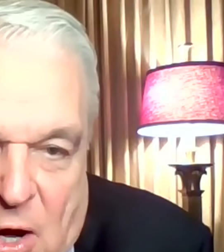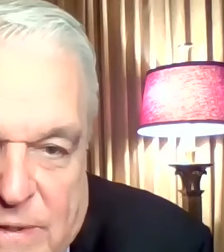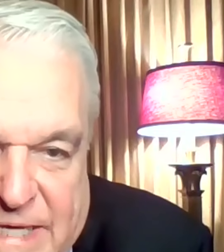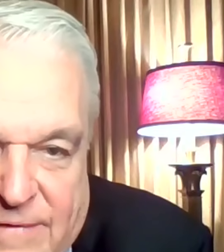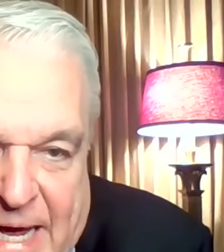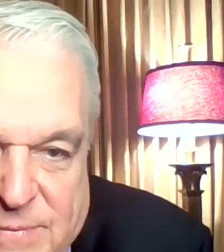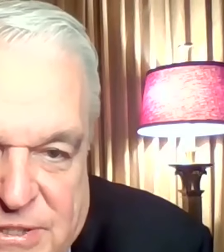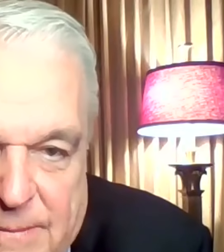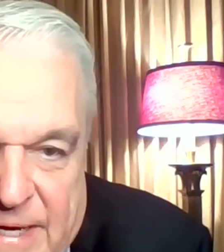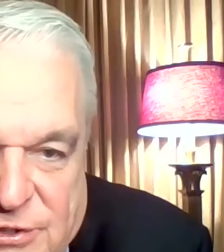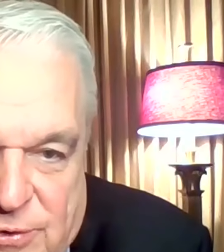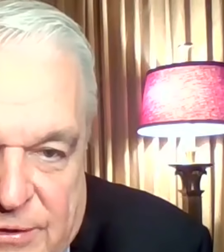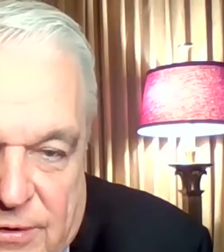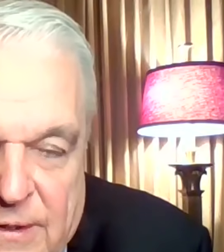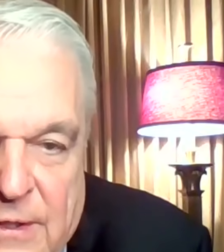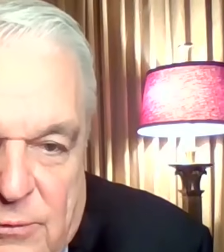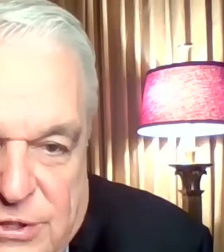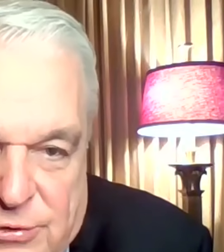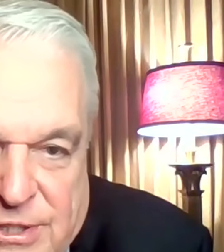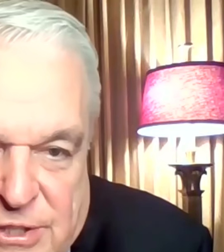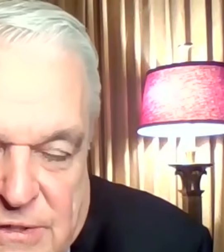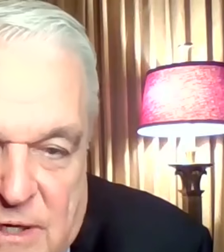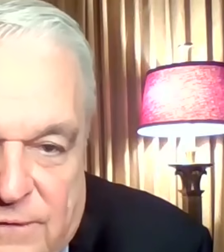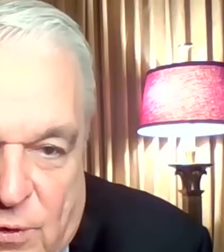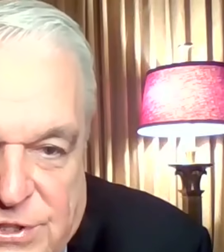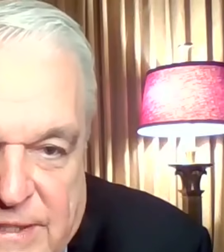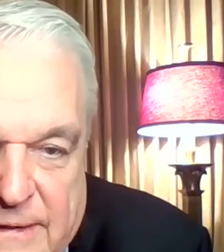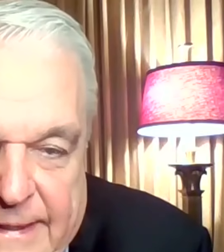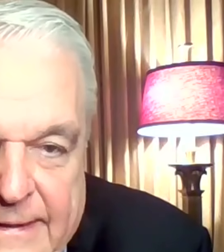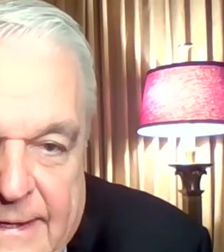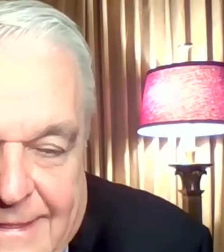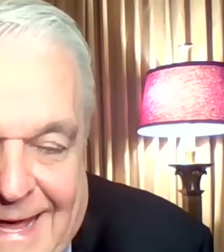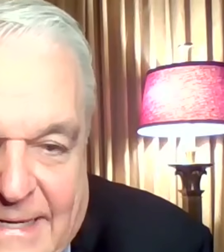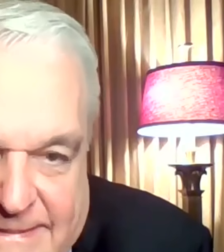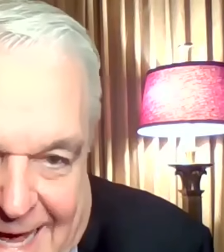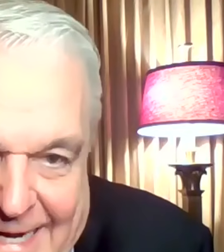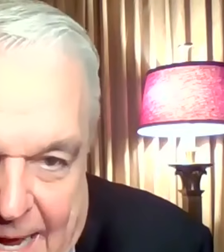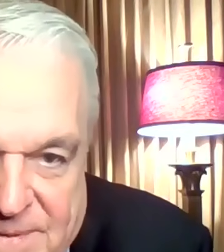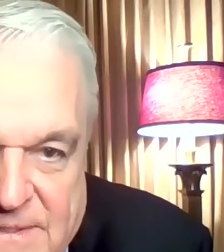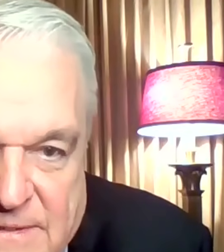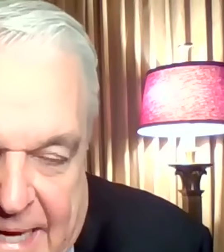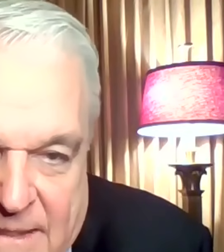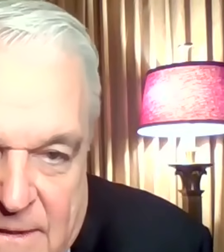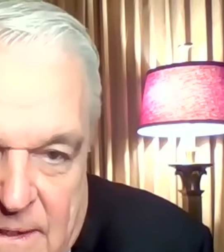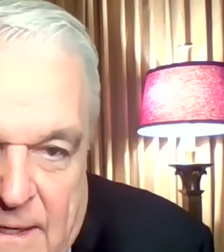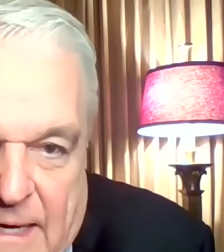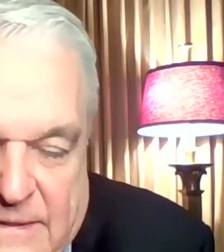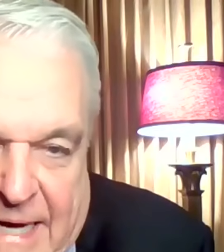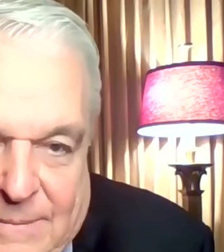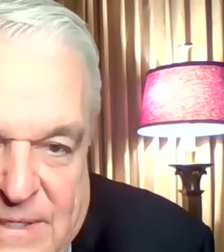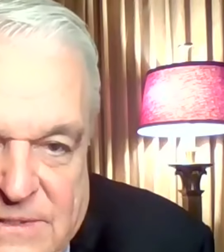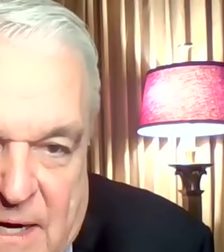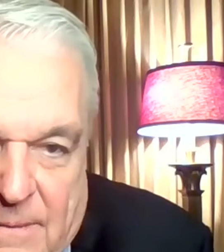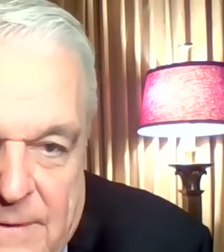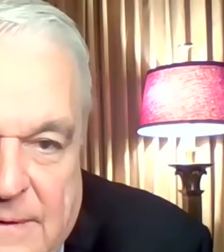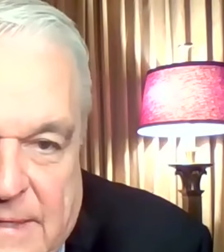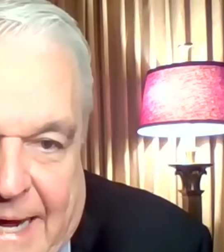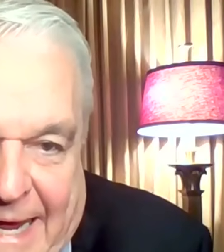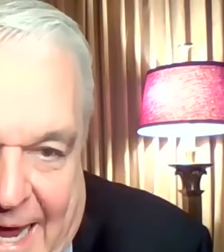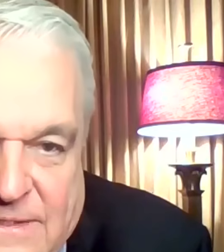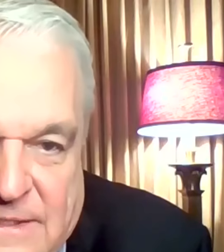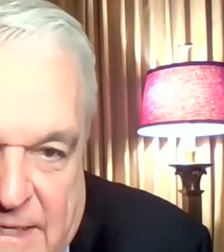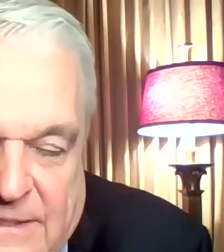hope, and they always have the option to make stricter restrictions. Unfortunately, that has not happened to date, and the time has